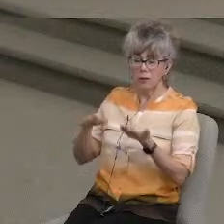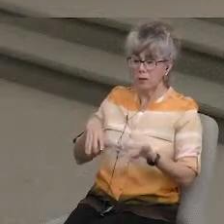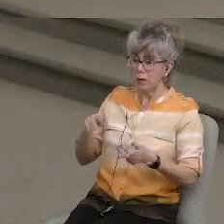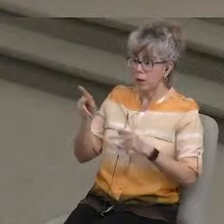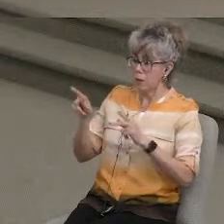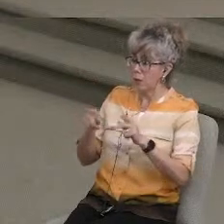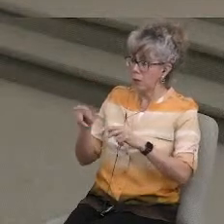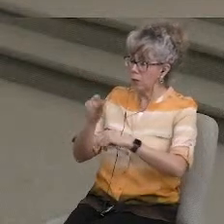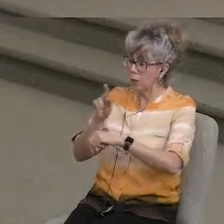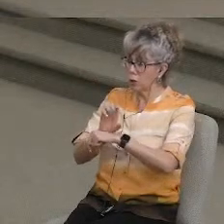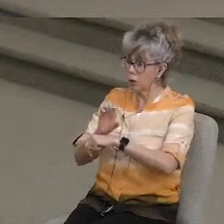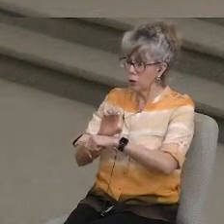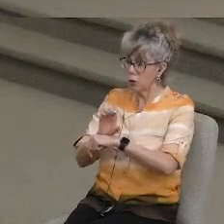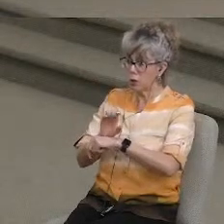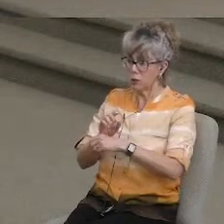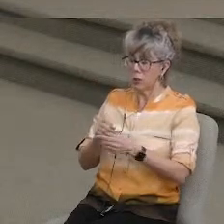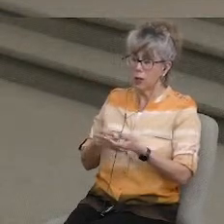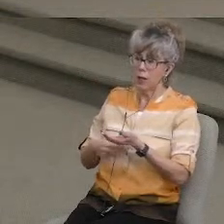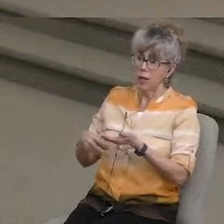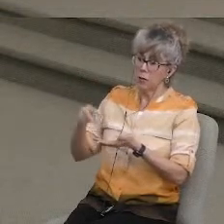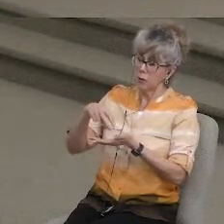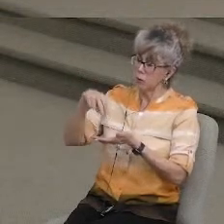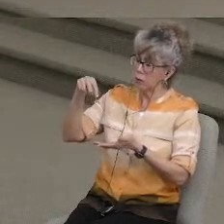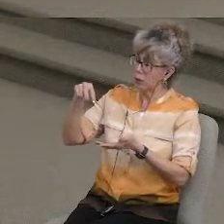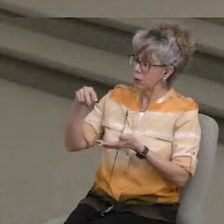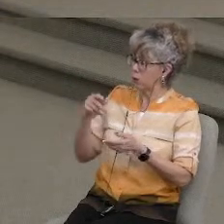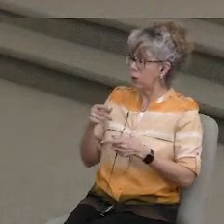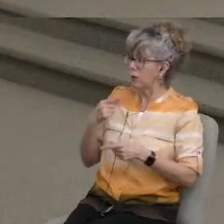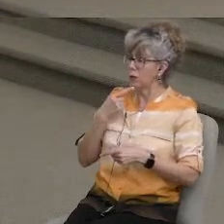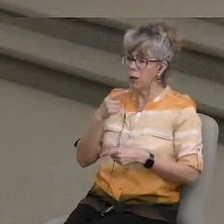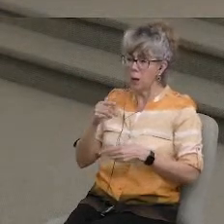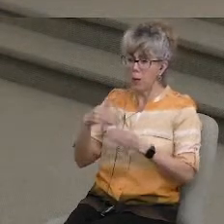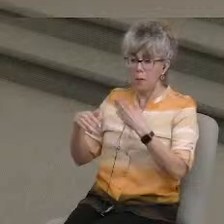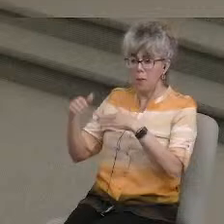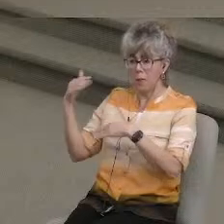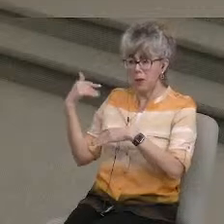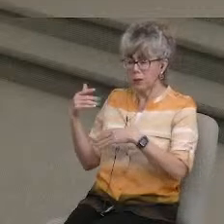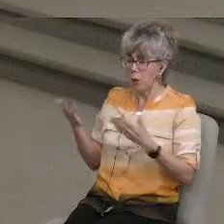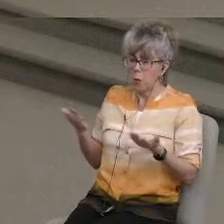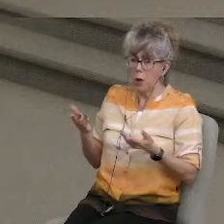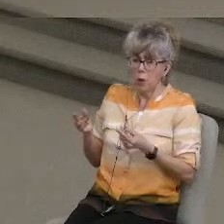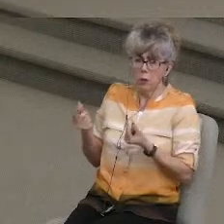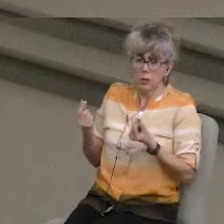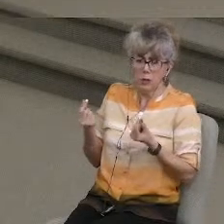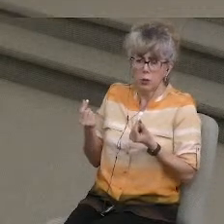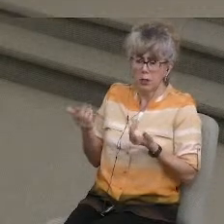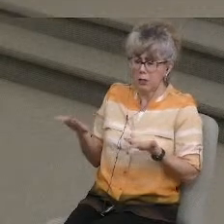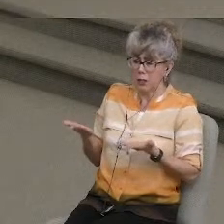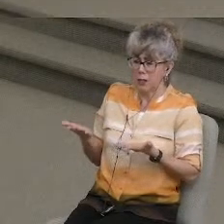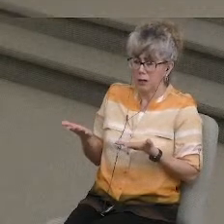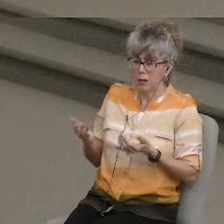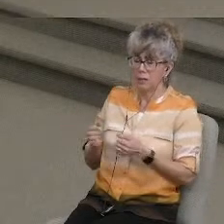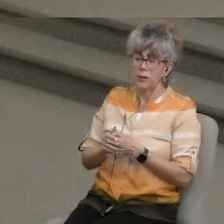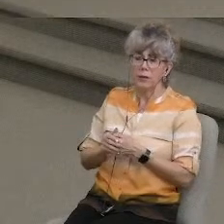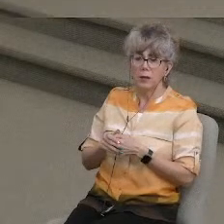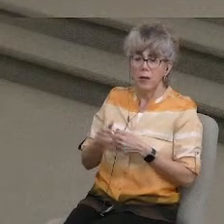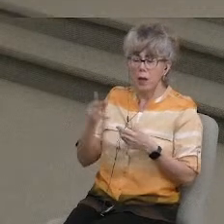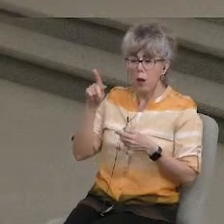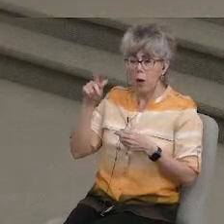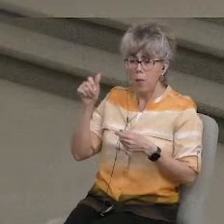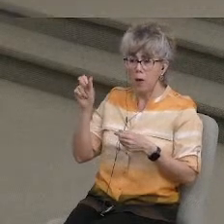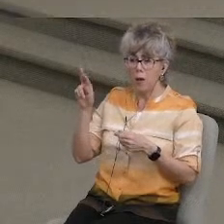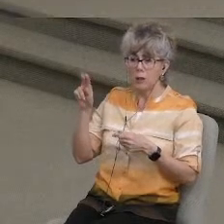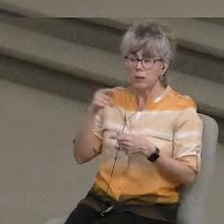the church who were saying, the resurrection's already passed, it's not going to happen, so what are we doing here? Paul says, whoa, wait a minute. If there is